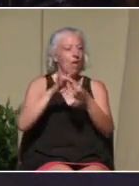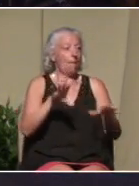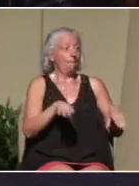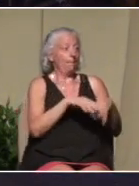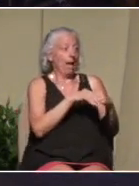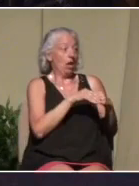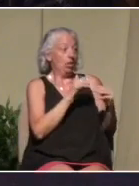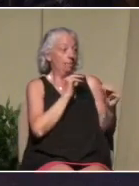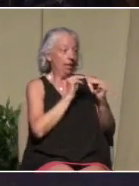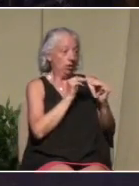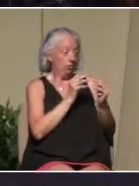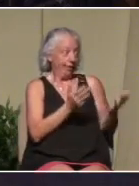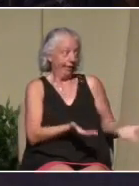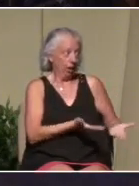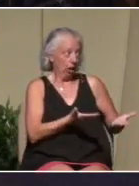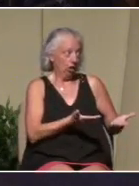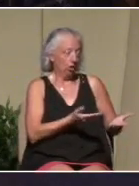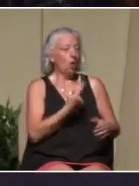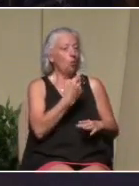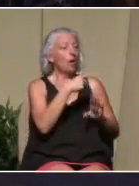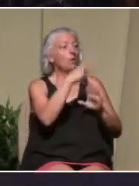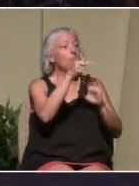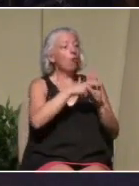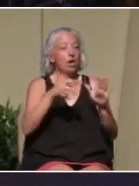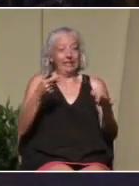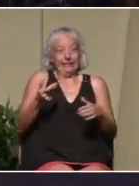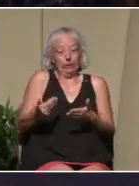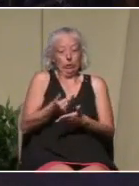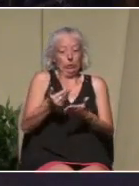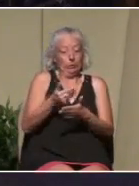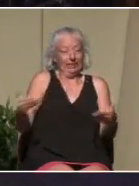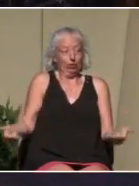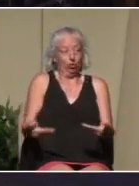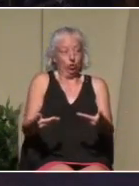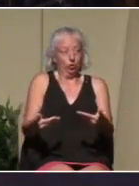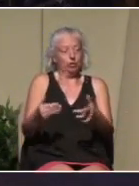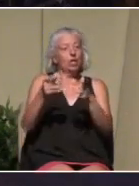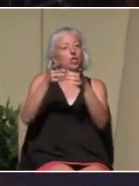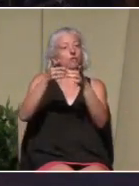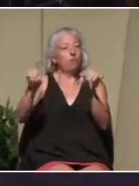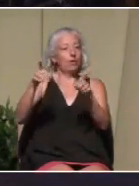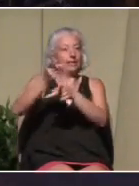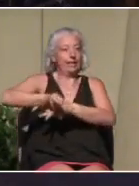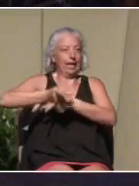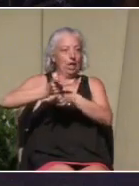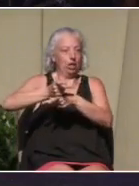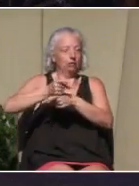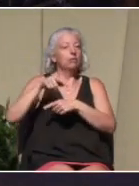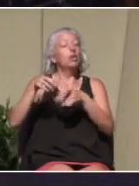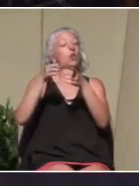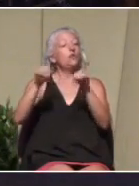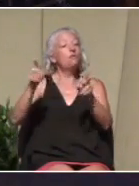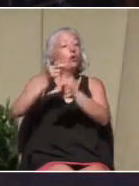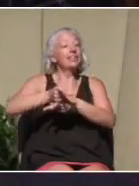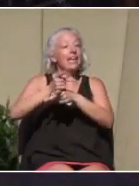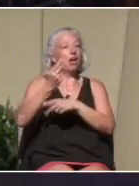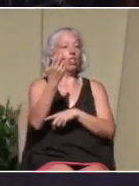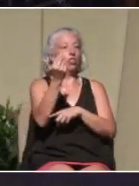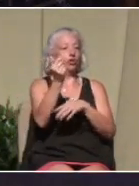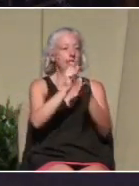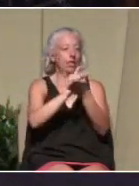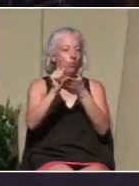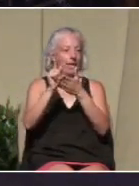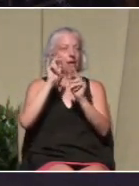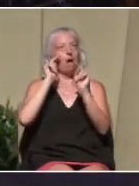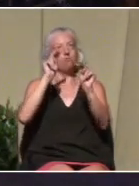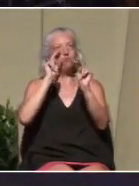One of the programs that is being introduced is divorce care. Divorce Care is a 13-week video-based support group